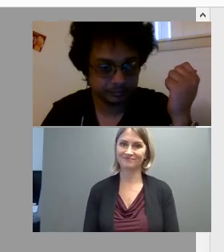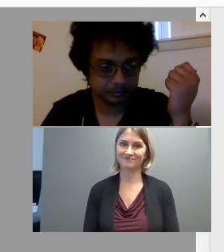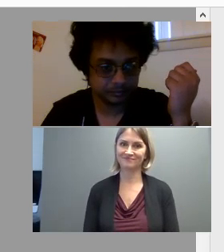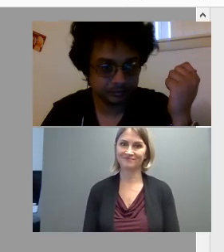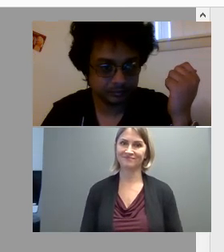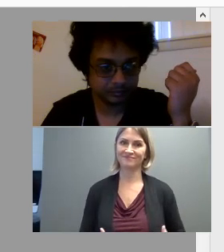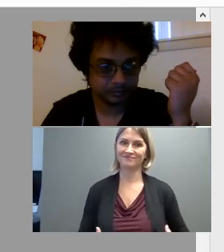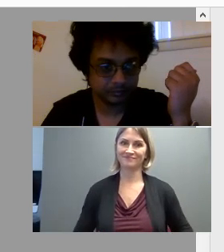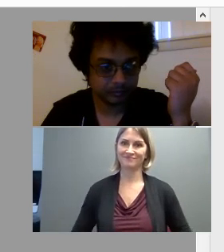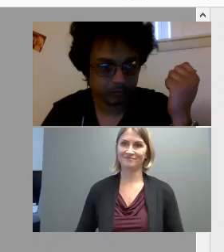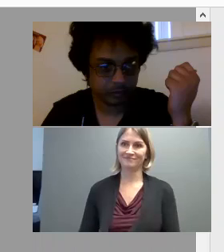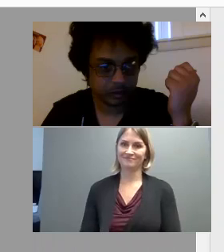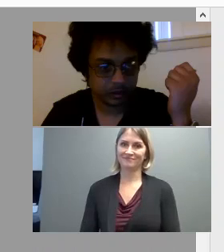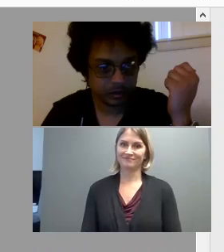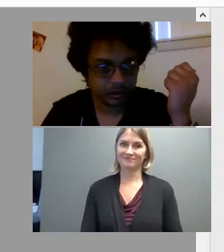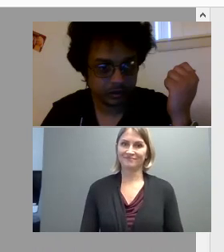Mhm.